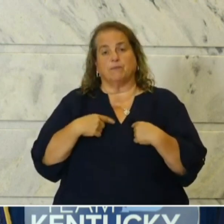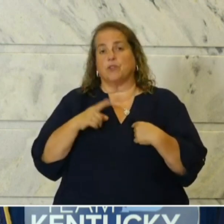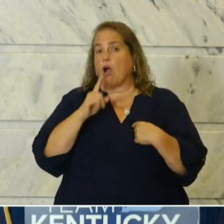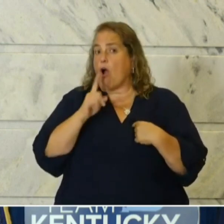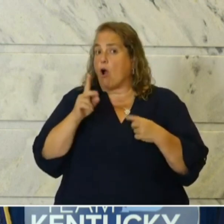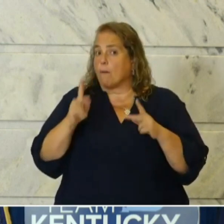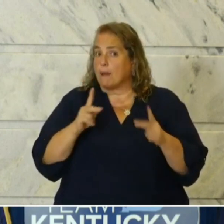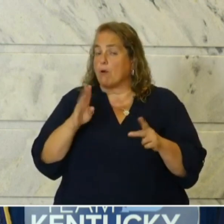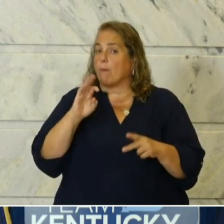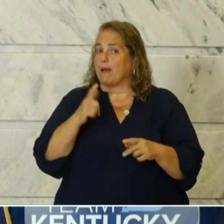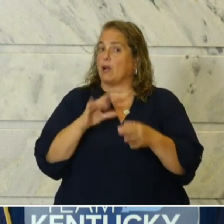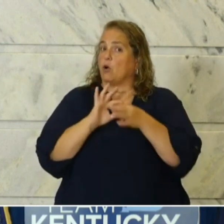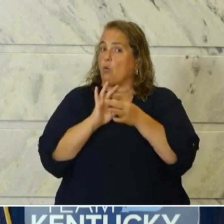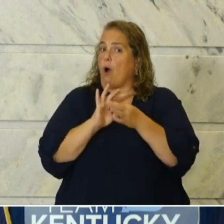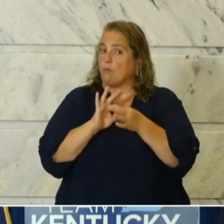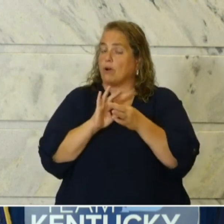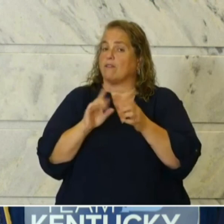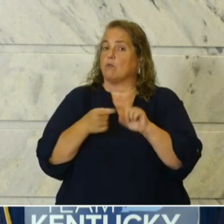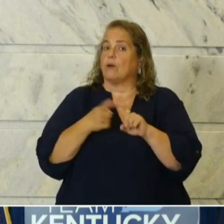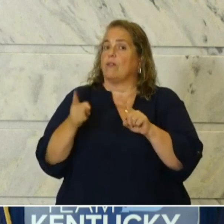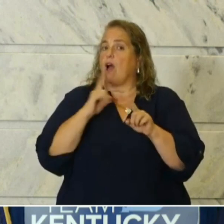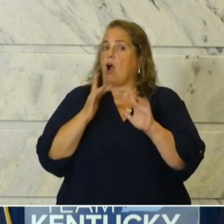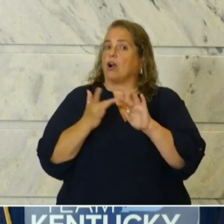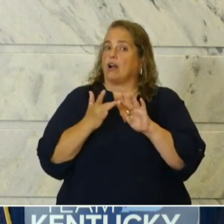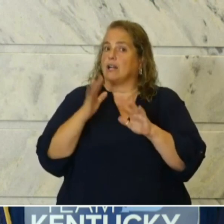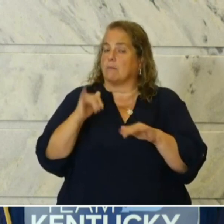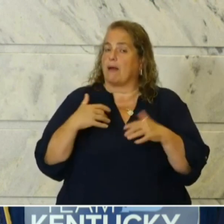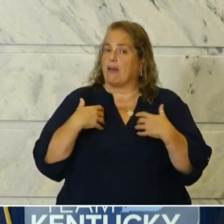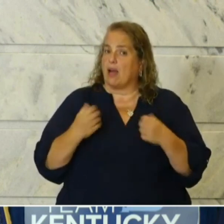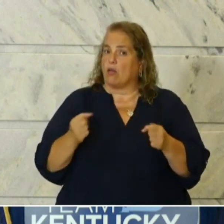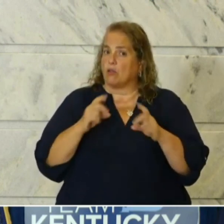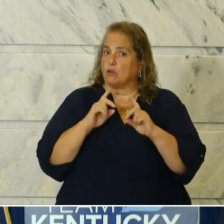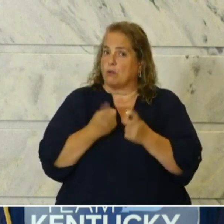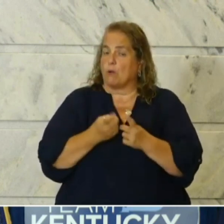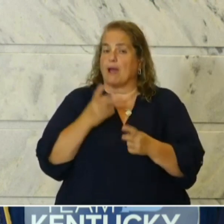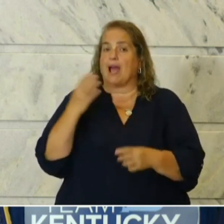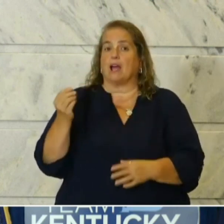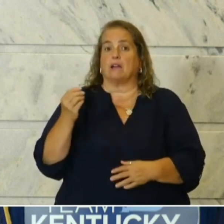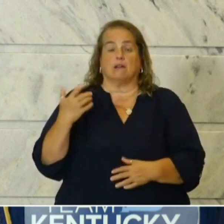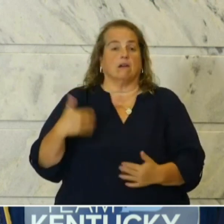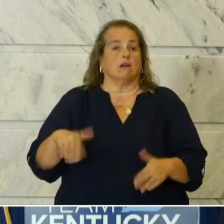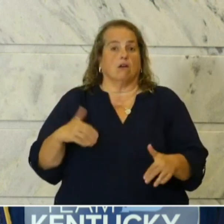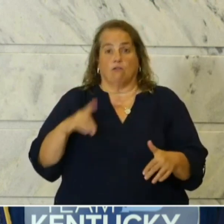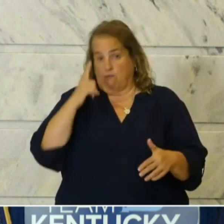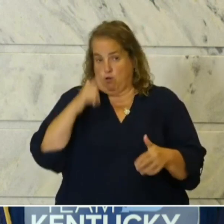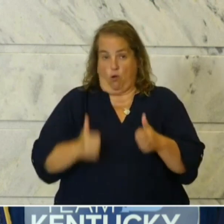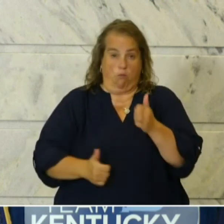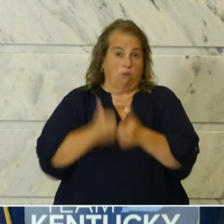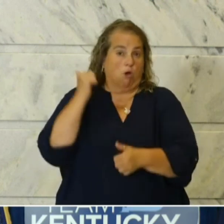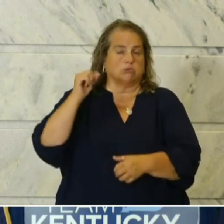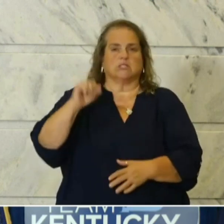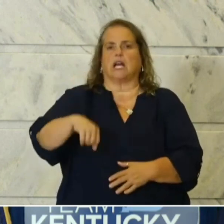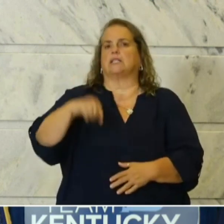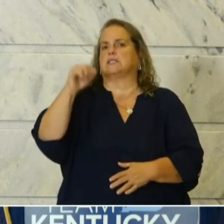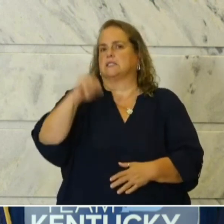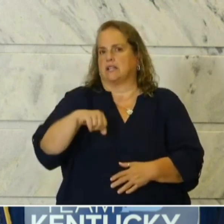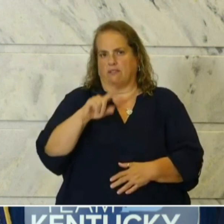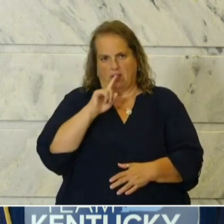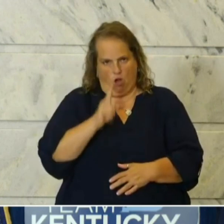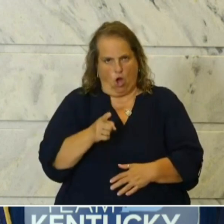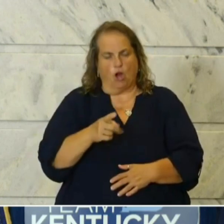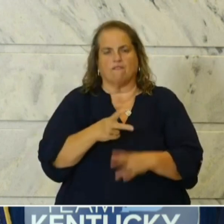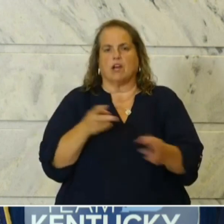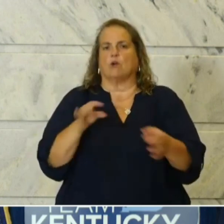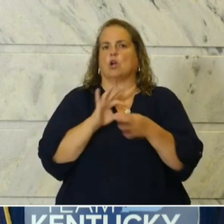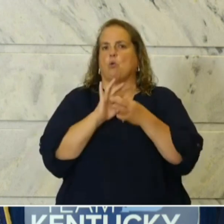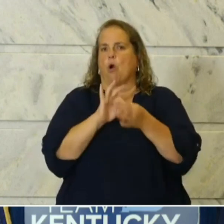being cooperative when they're contacted by the health department? And overwhelmingly they are. We're typically, most of